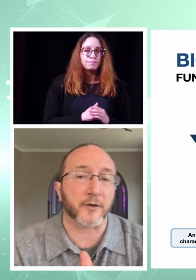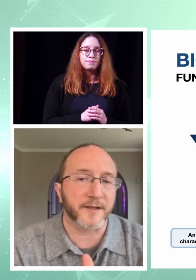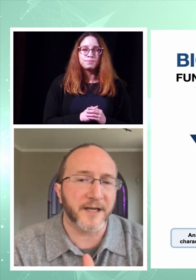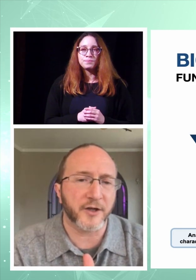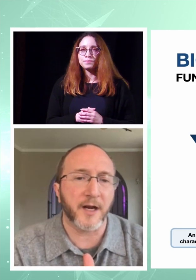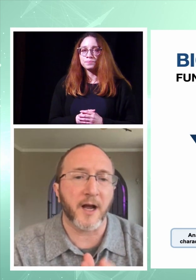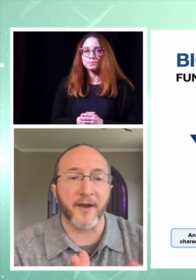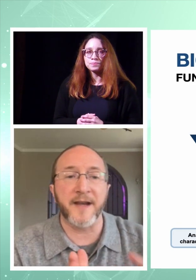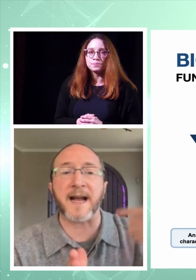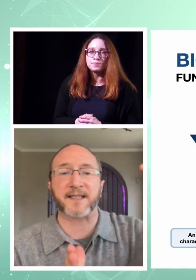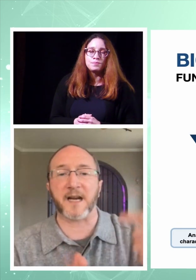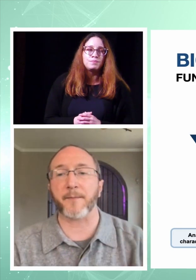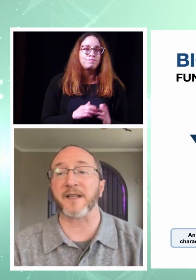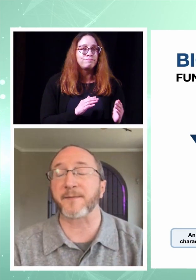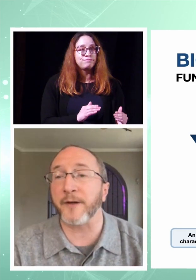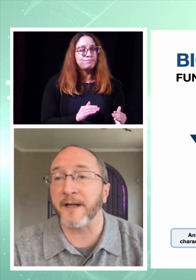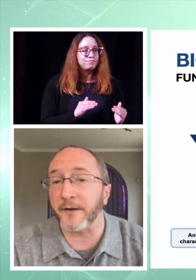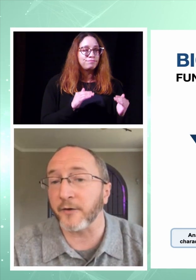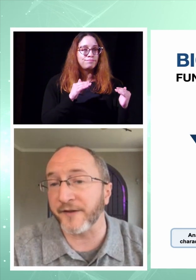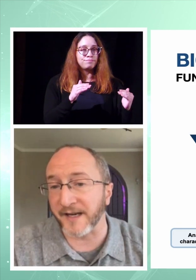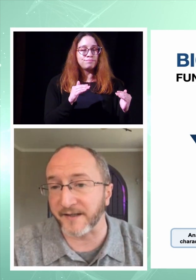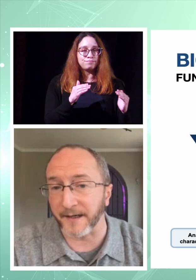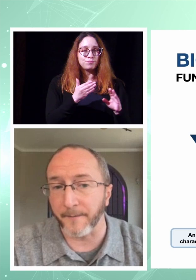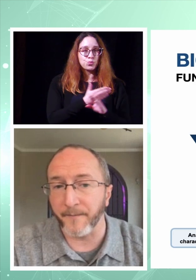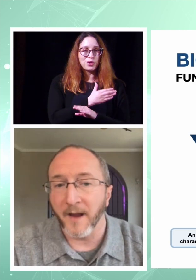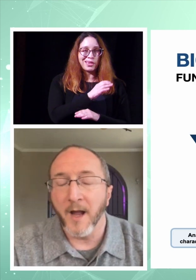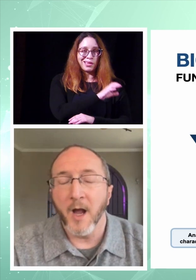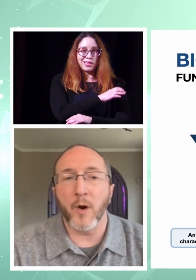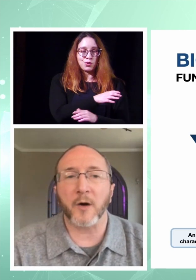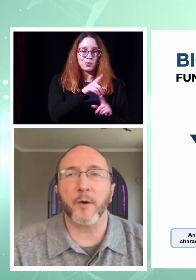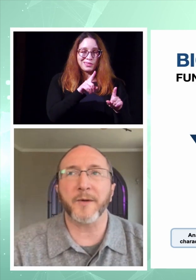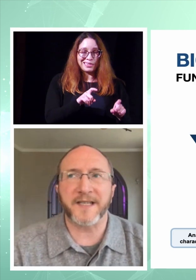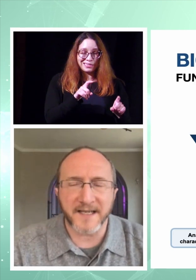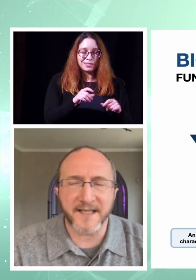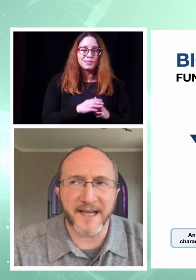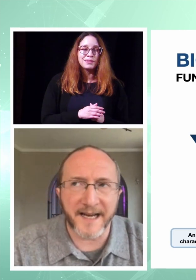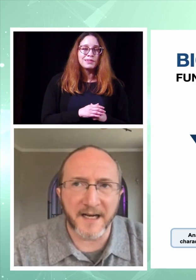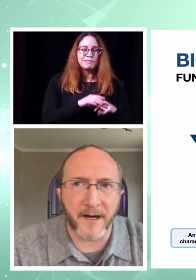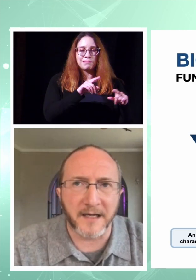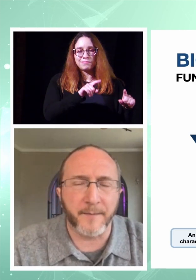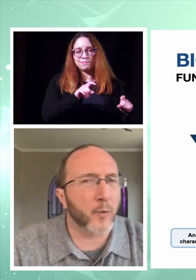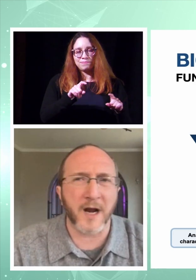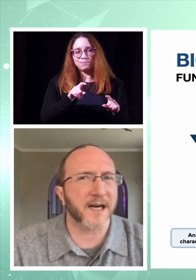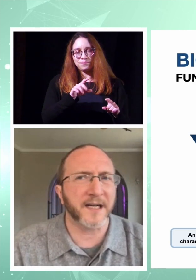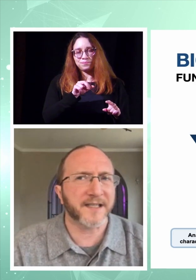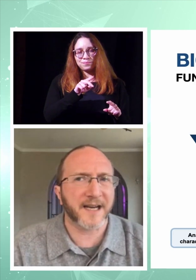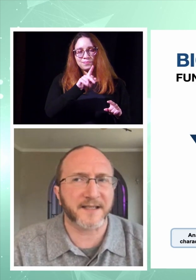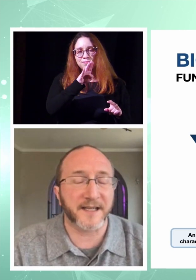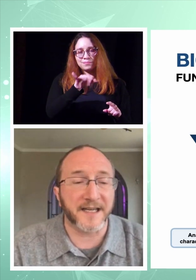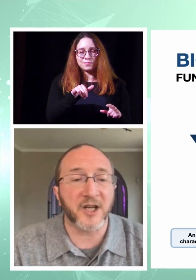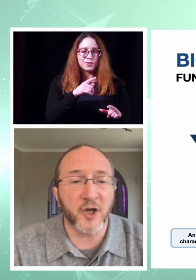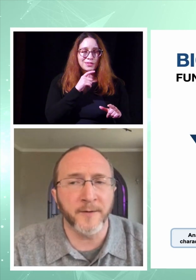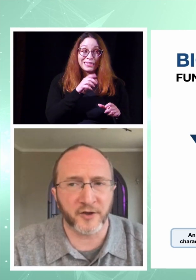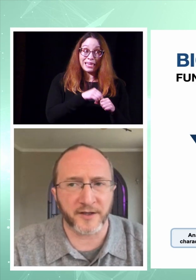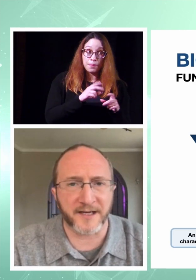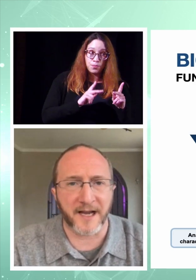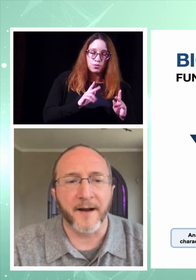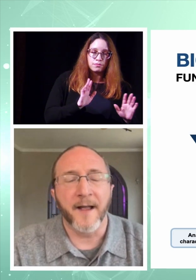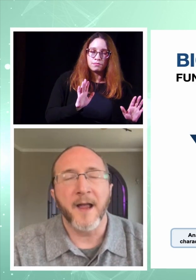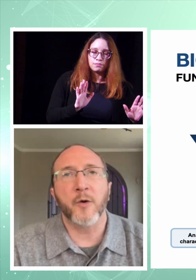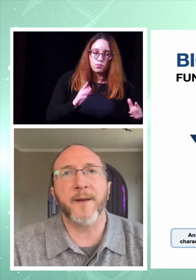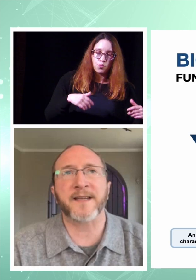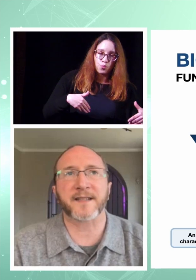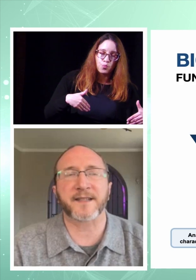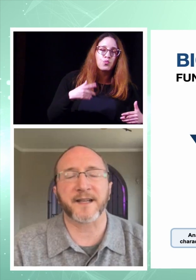analytic characterization, the next step is preclinical testing, where we would test that antibody, but we're not going to test it in a human just